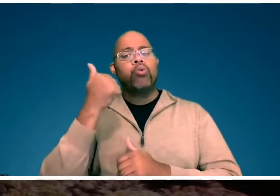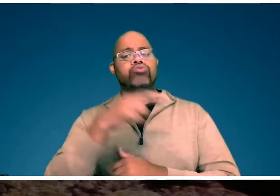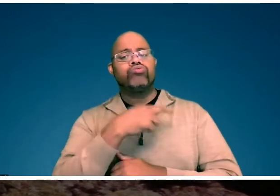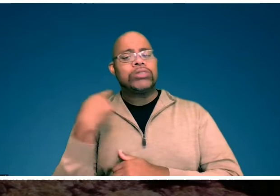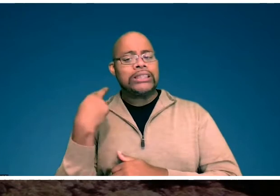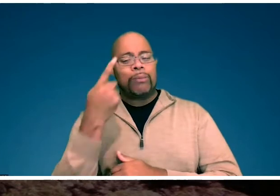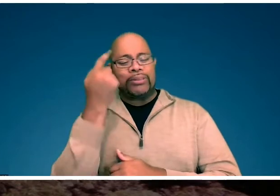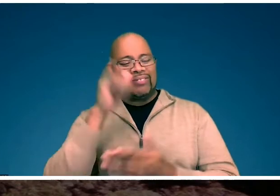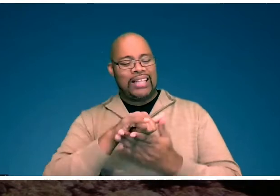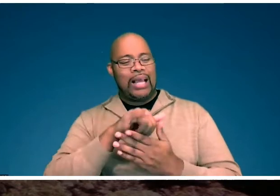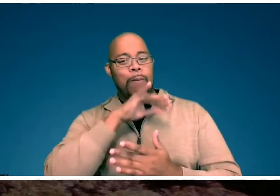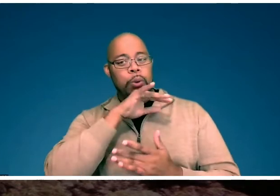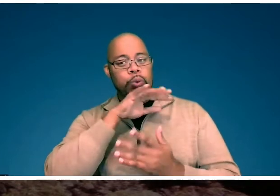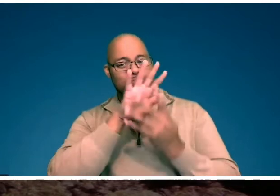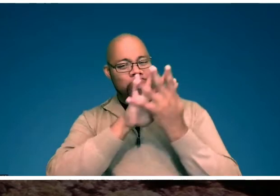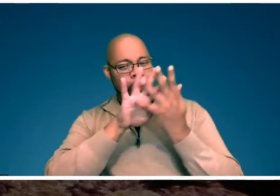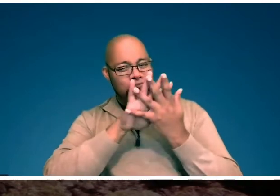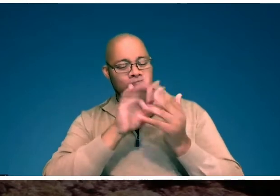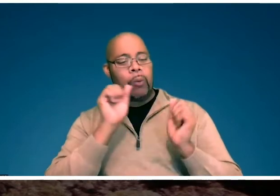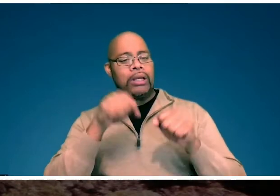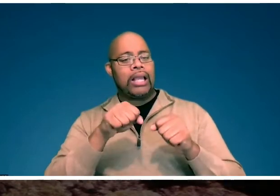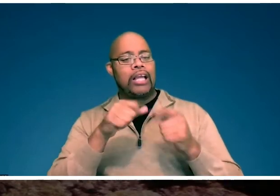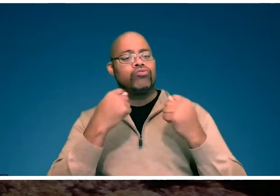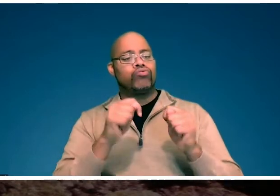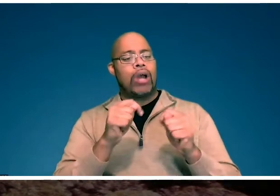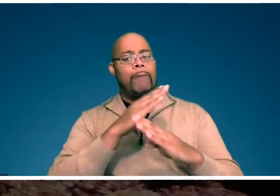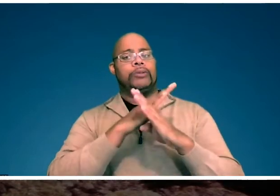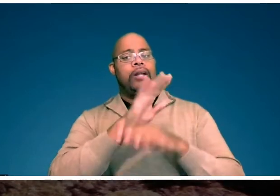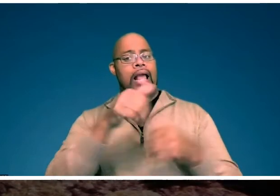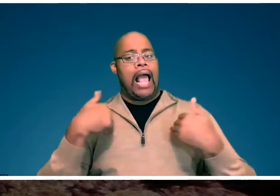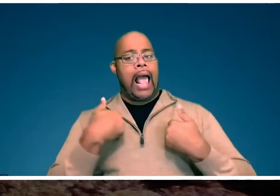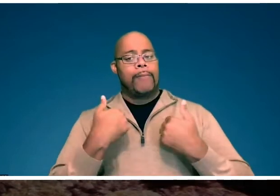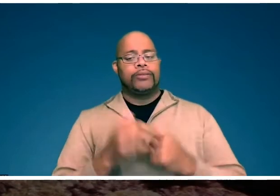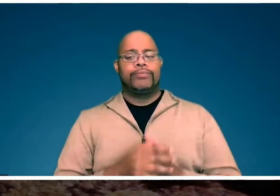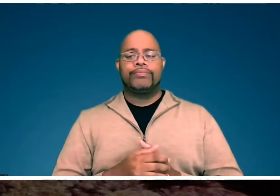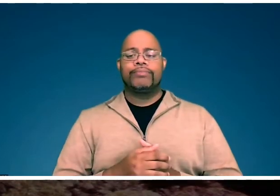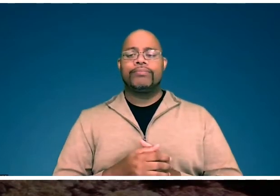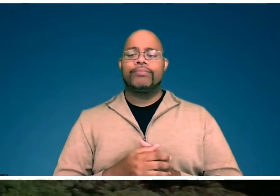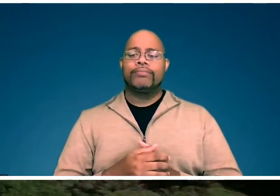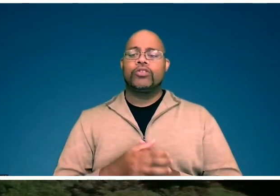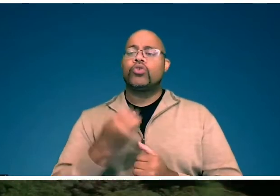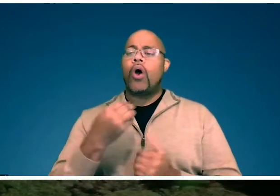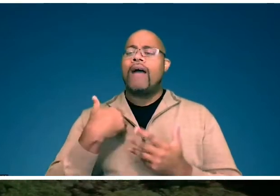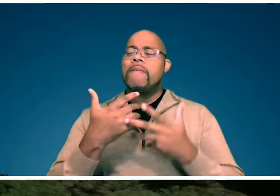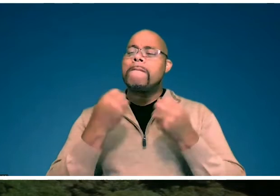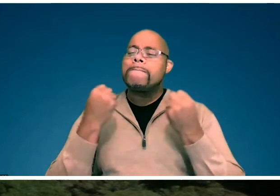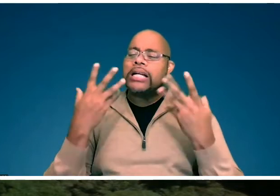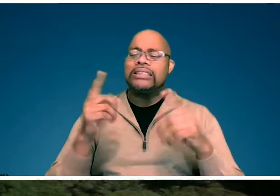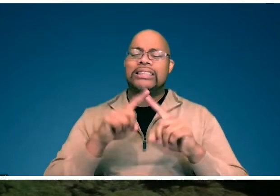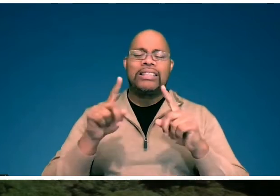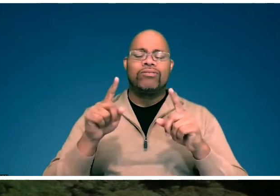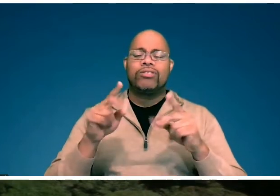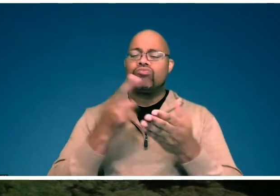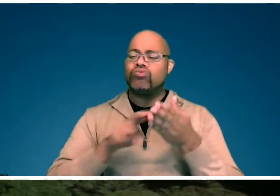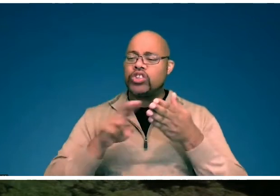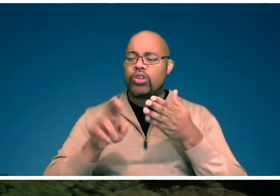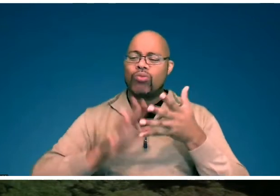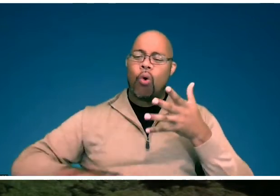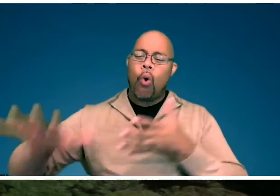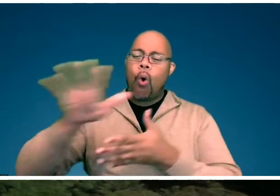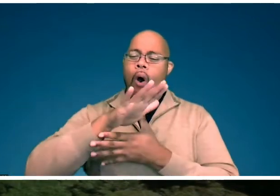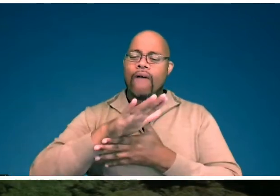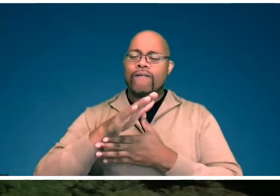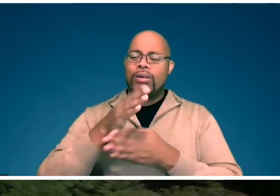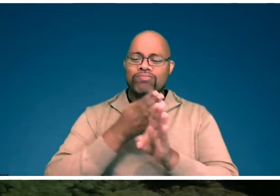more at risk due to sediment pollution so that we can protect those animals. And so there's a ton of different research